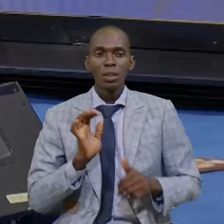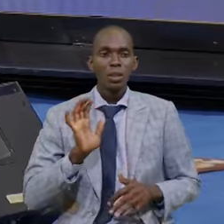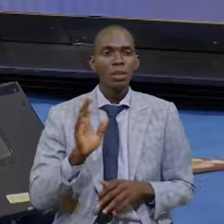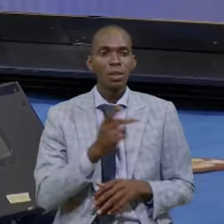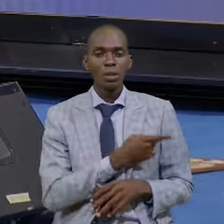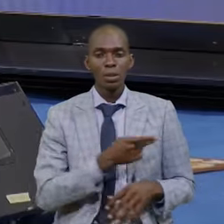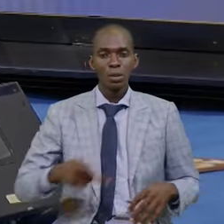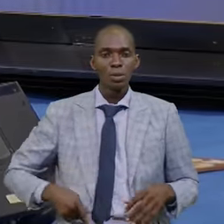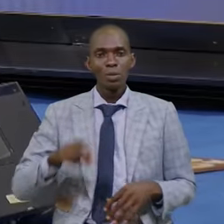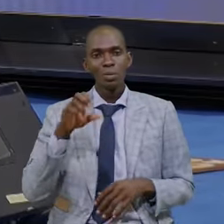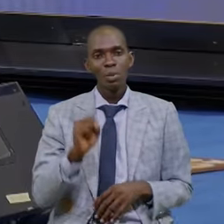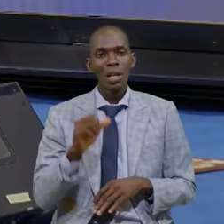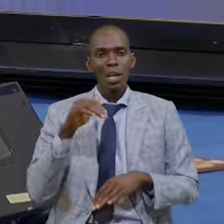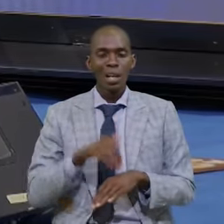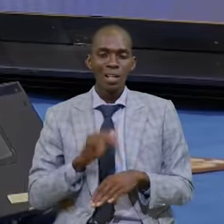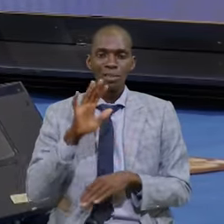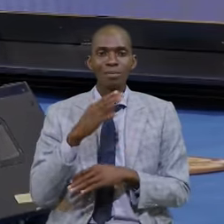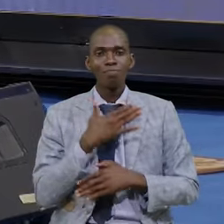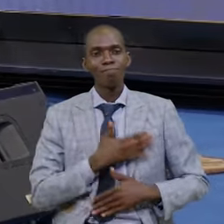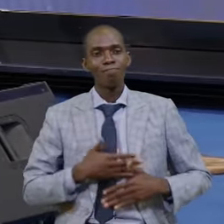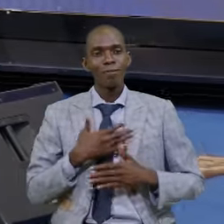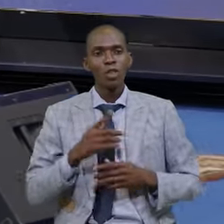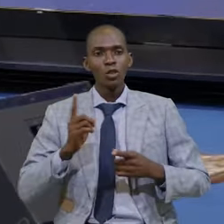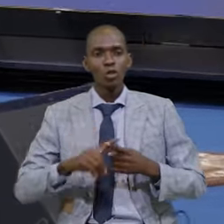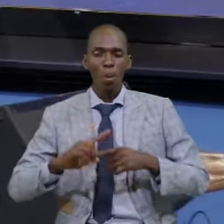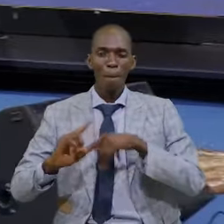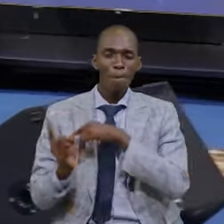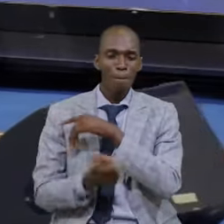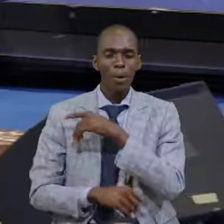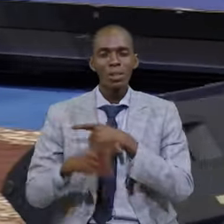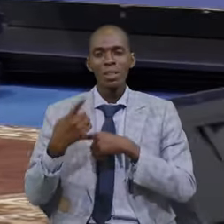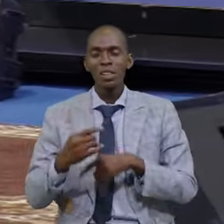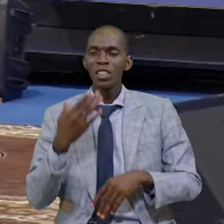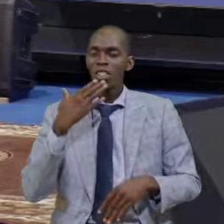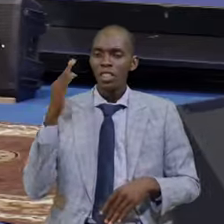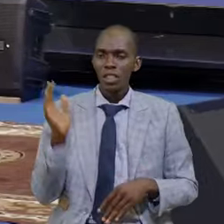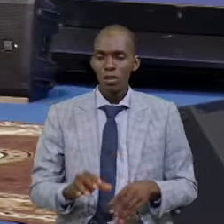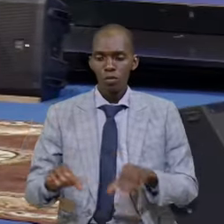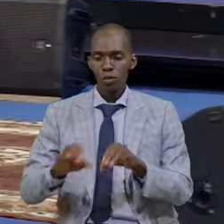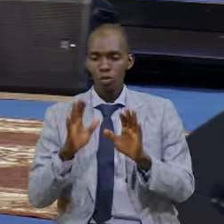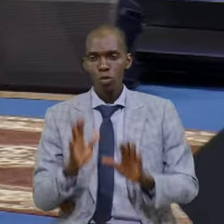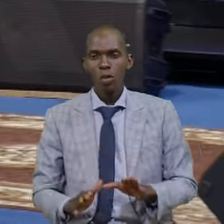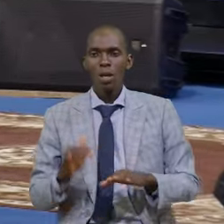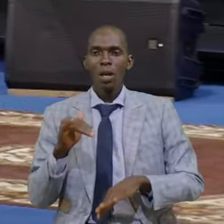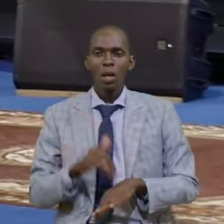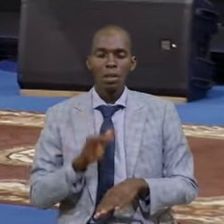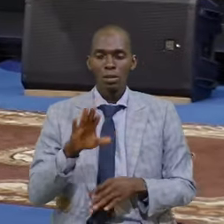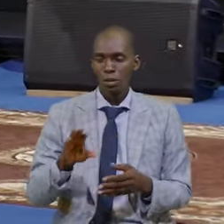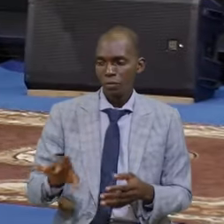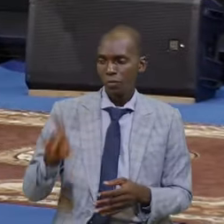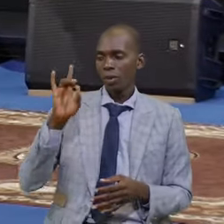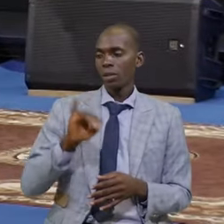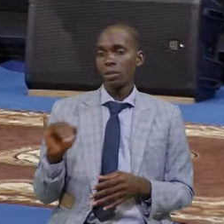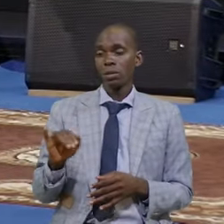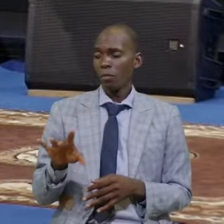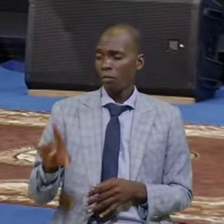his pleasure, to punish the evildoers at his discovery. He discovered